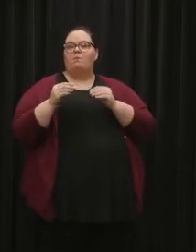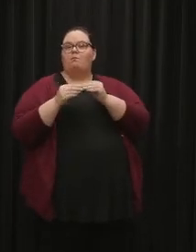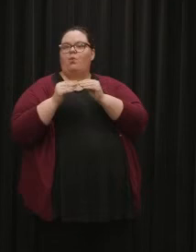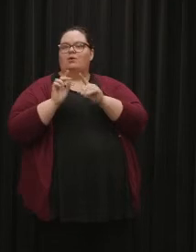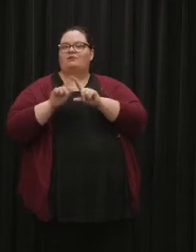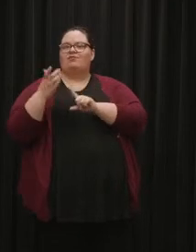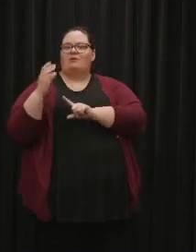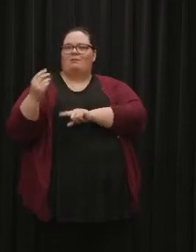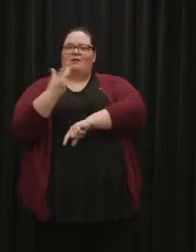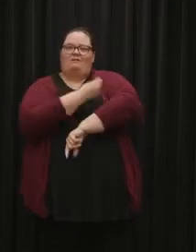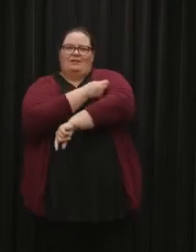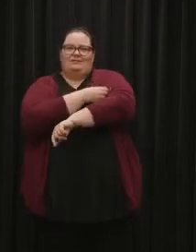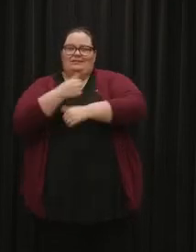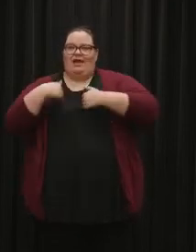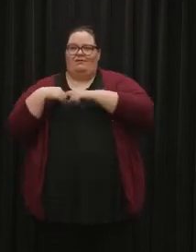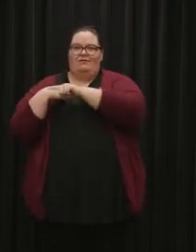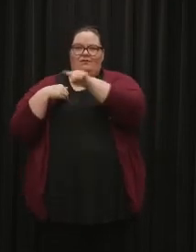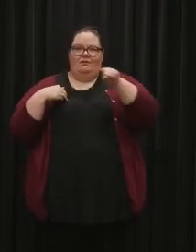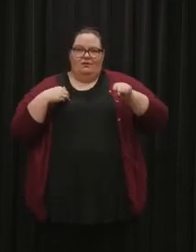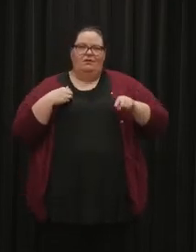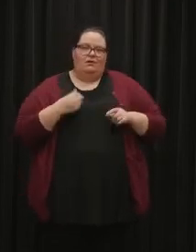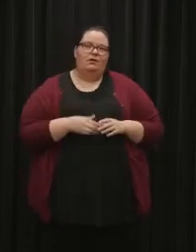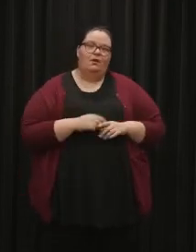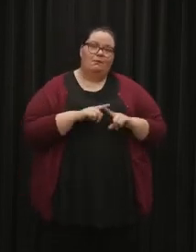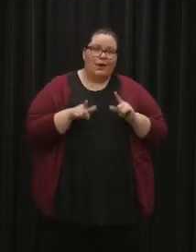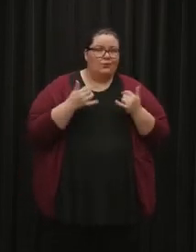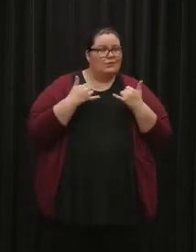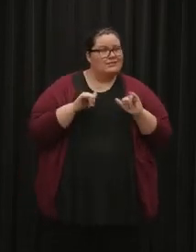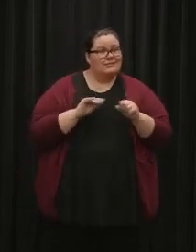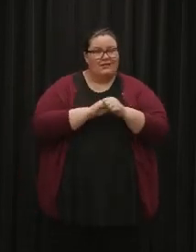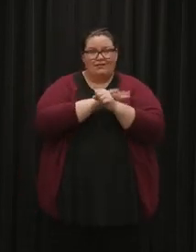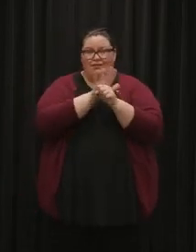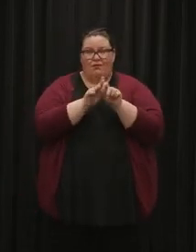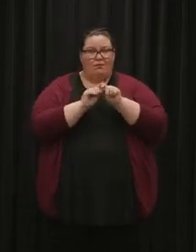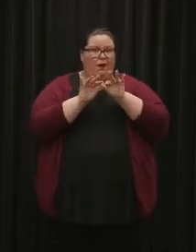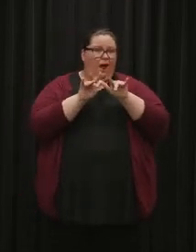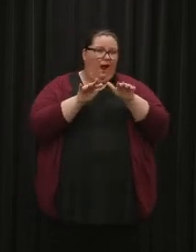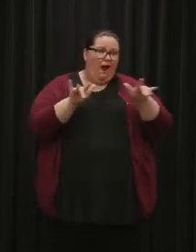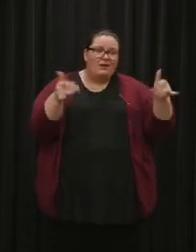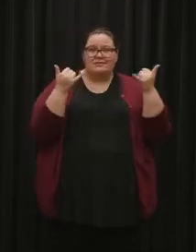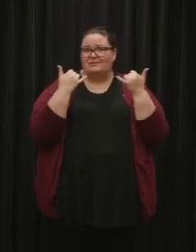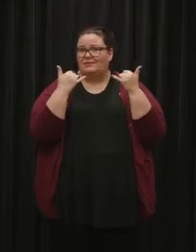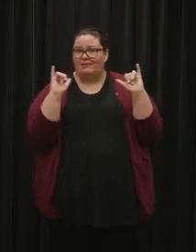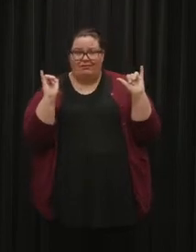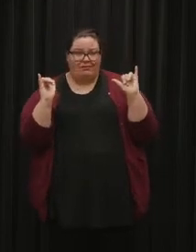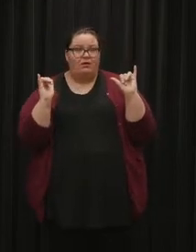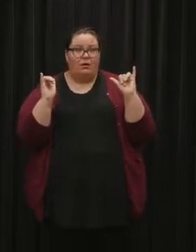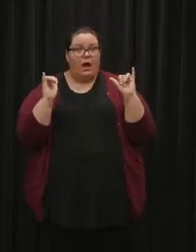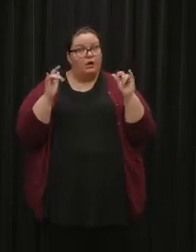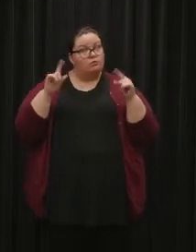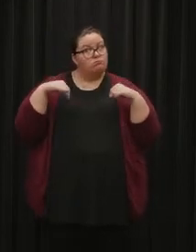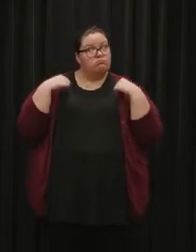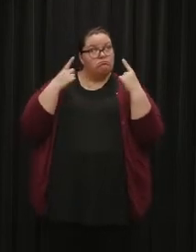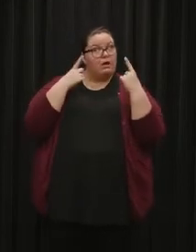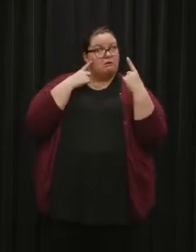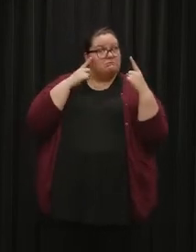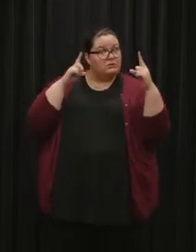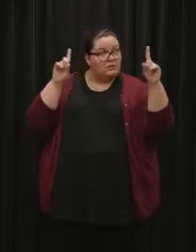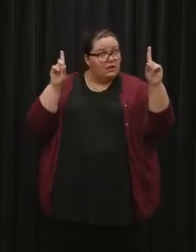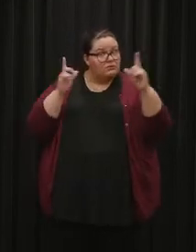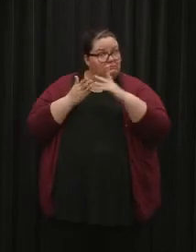But we do have to remember, we are still in the midst of a global pandemic. We've had success thus